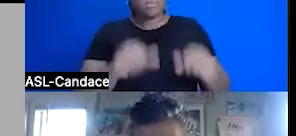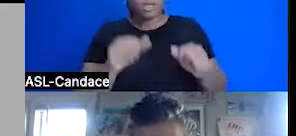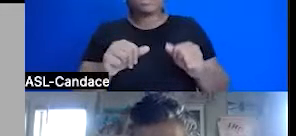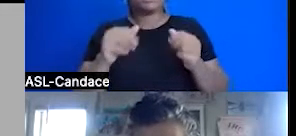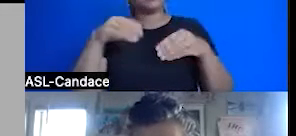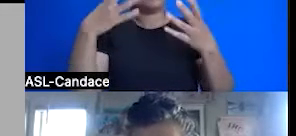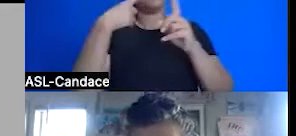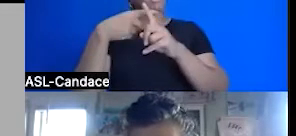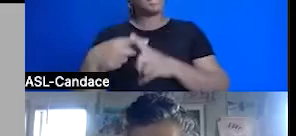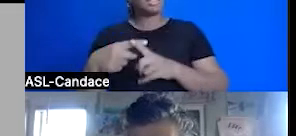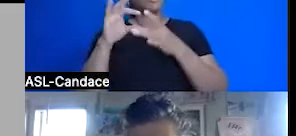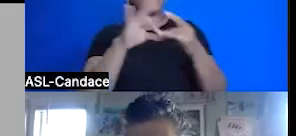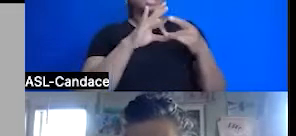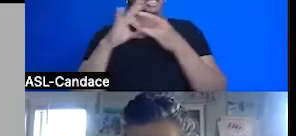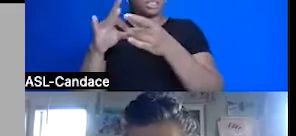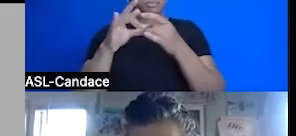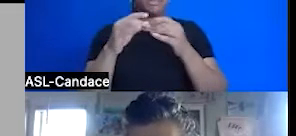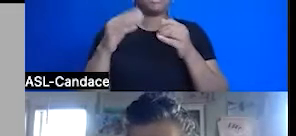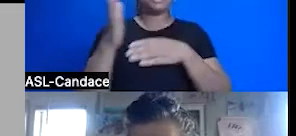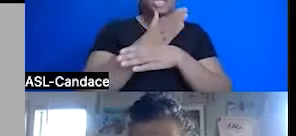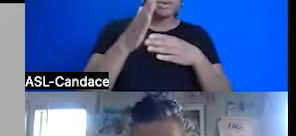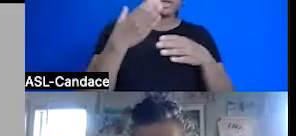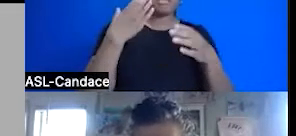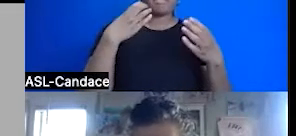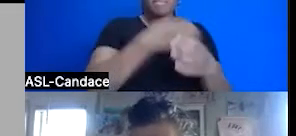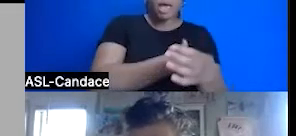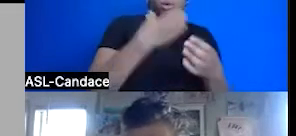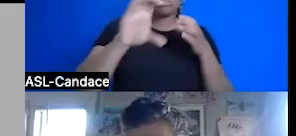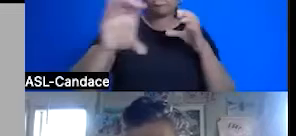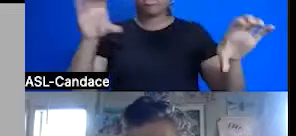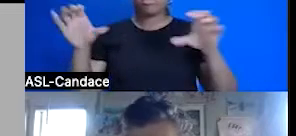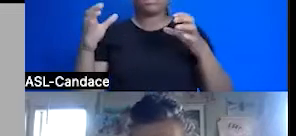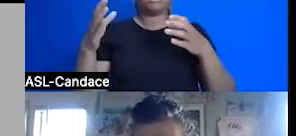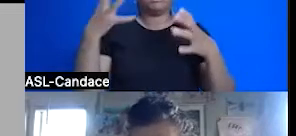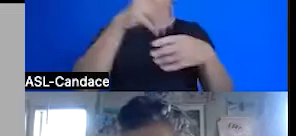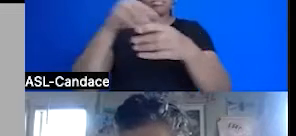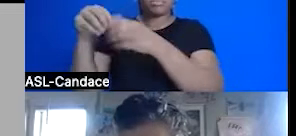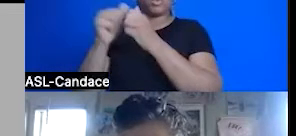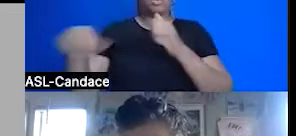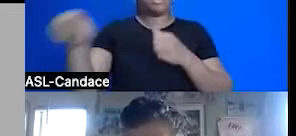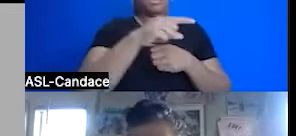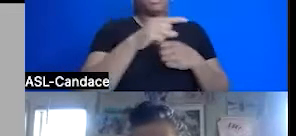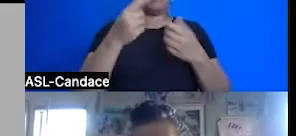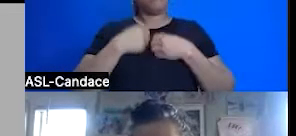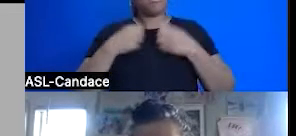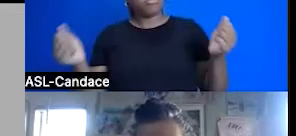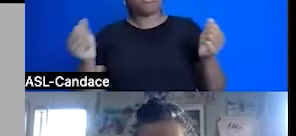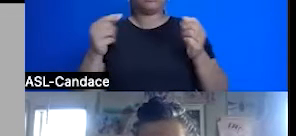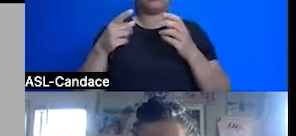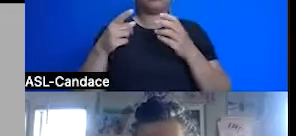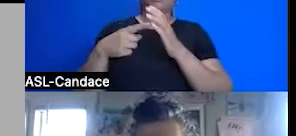positive relationship between them. It's about sharing power and engaging with your participants in a dignified, transparent, respectful